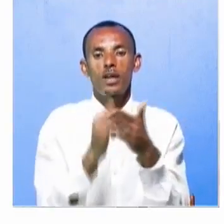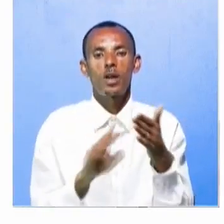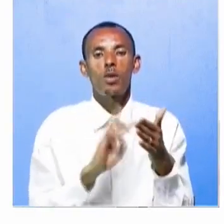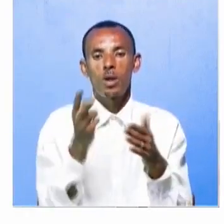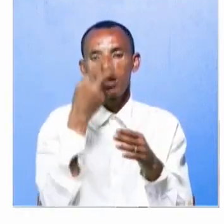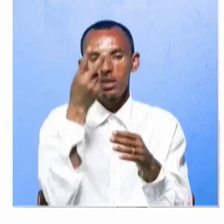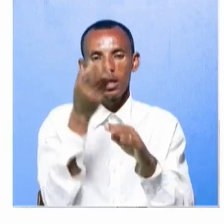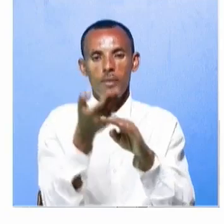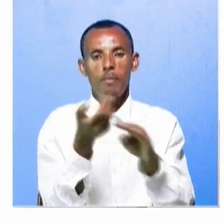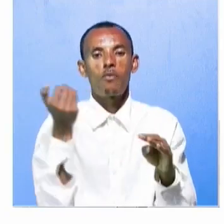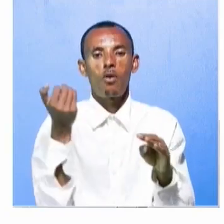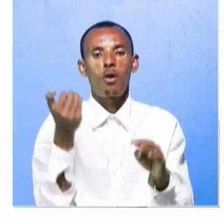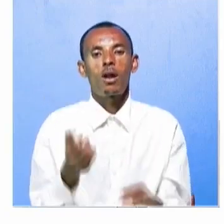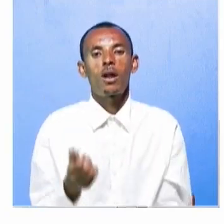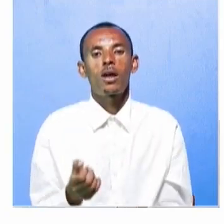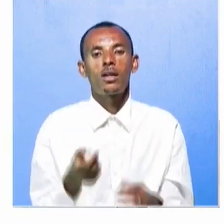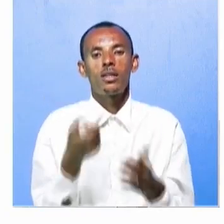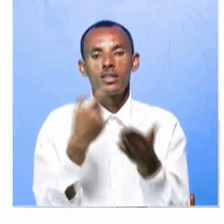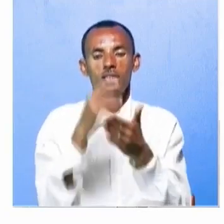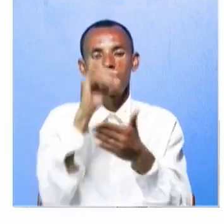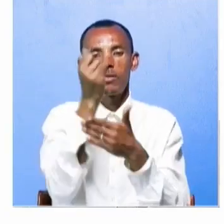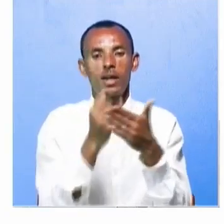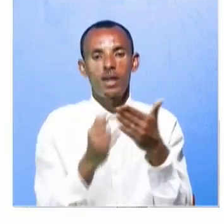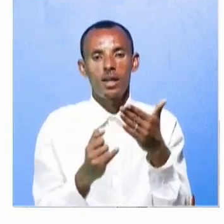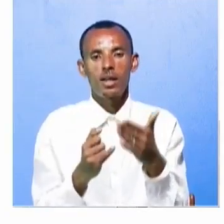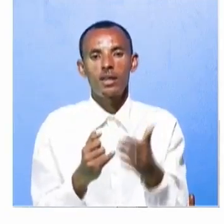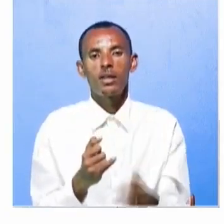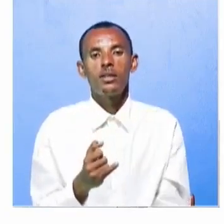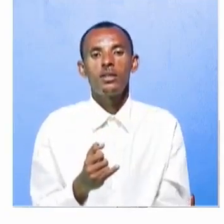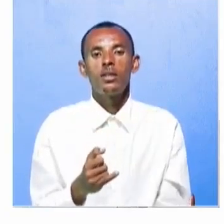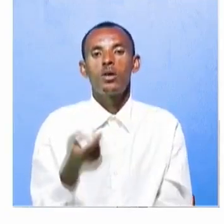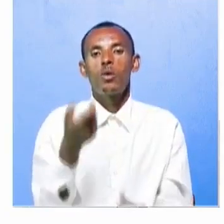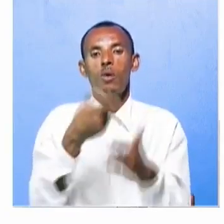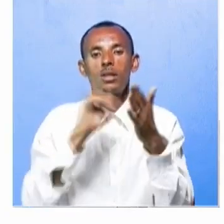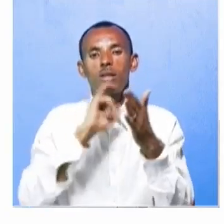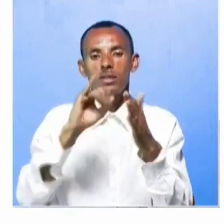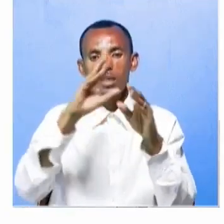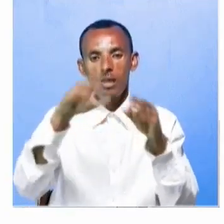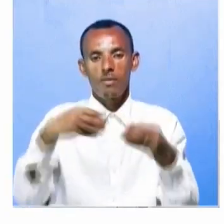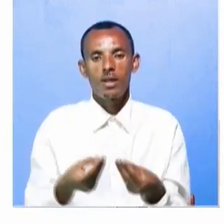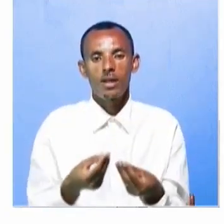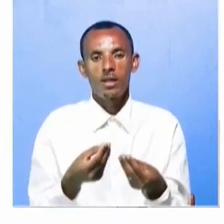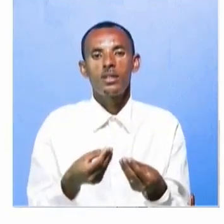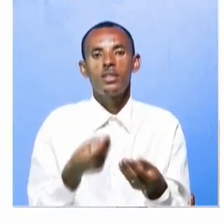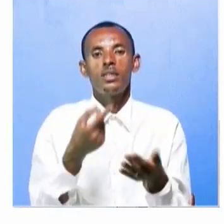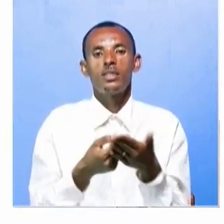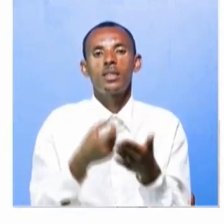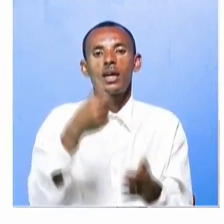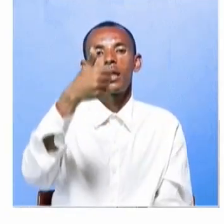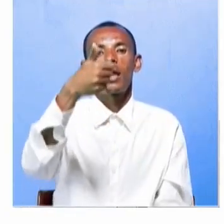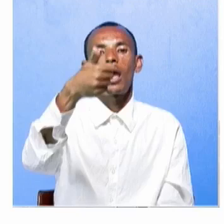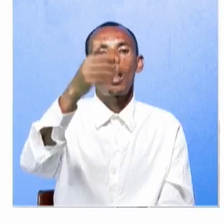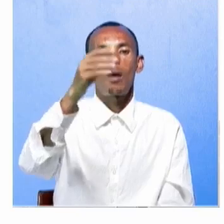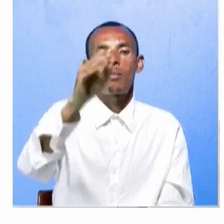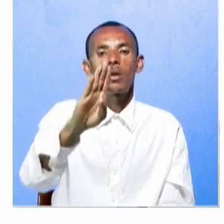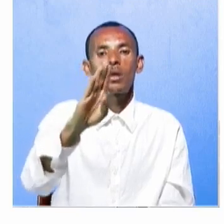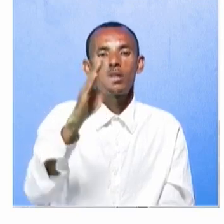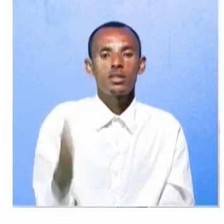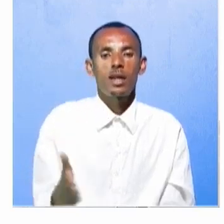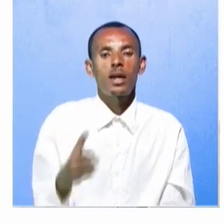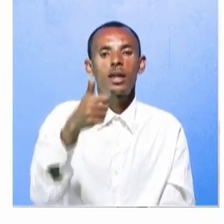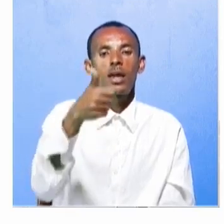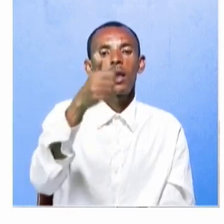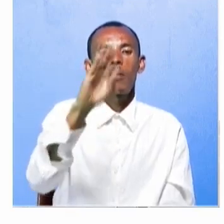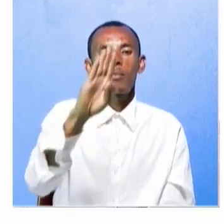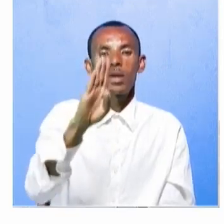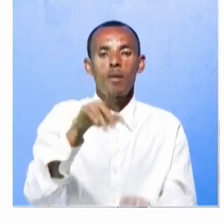seen before. So in this figure, what is given? This side AB